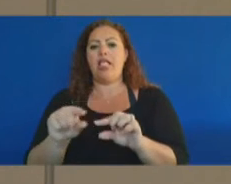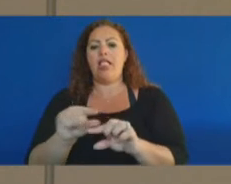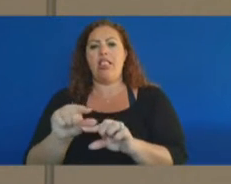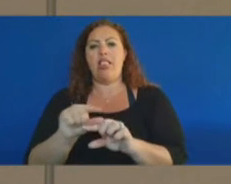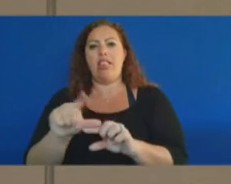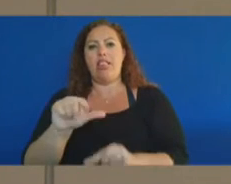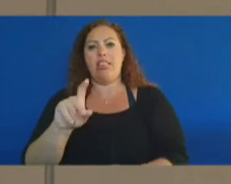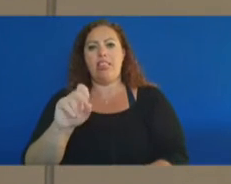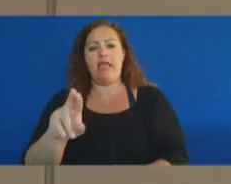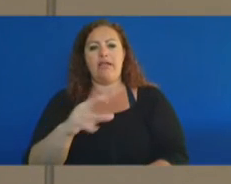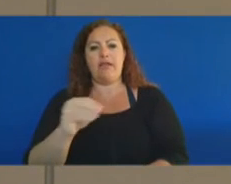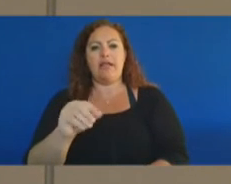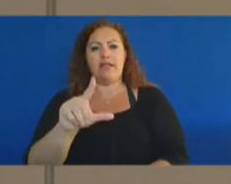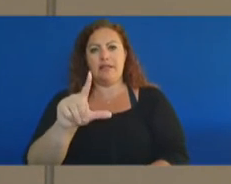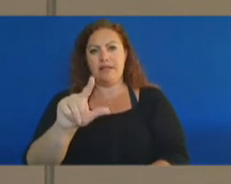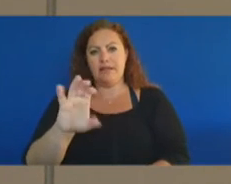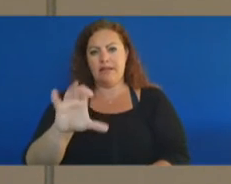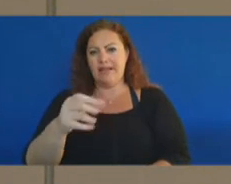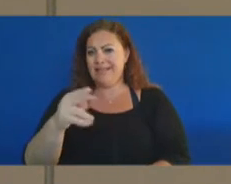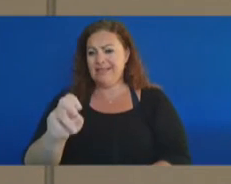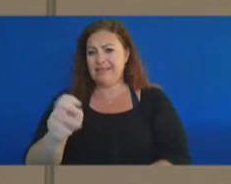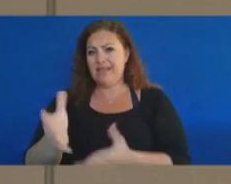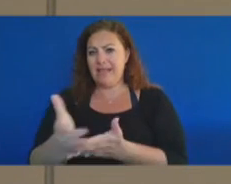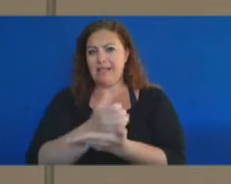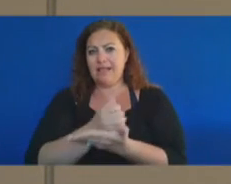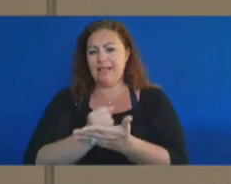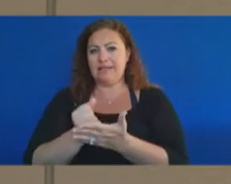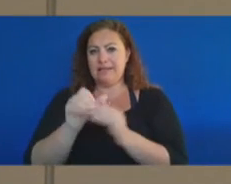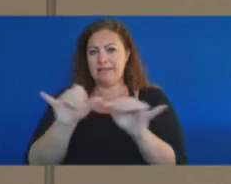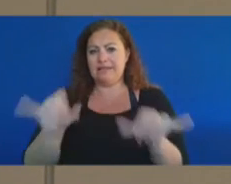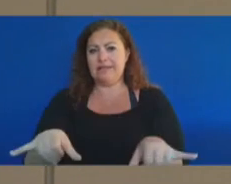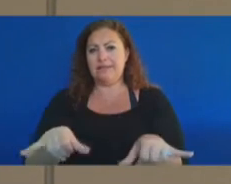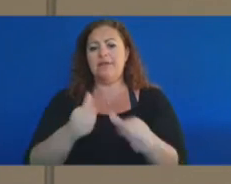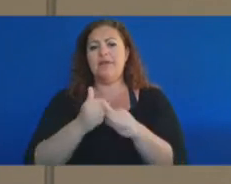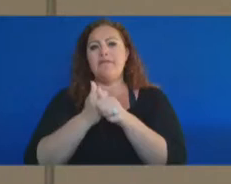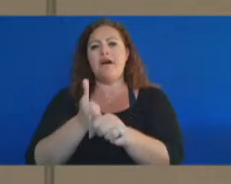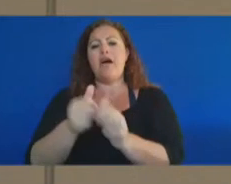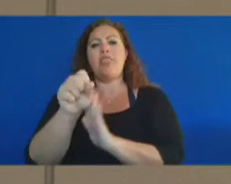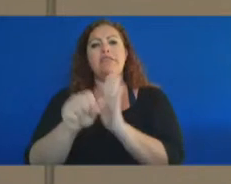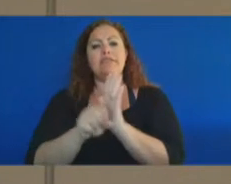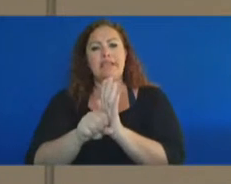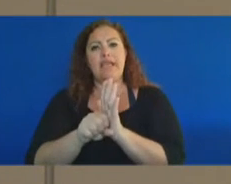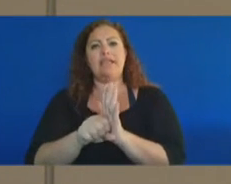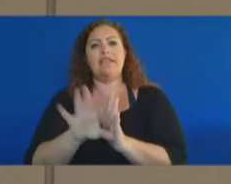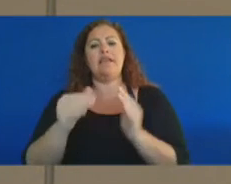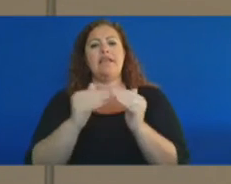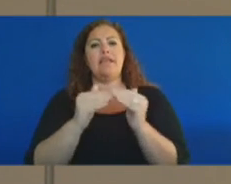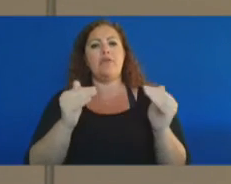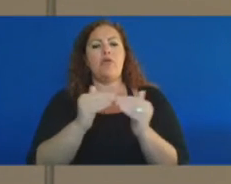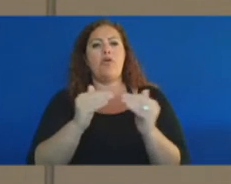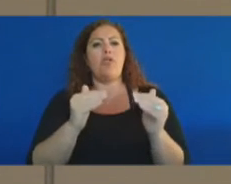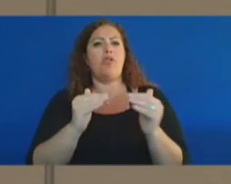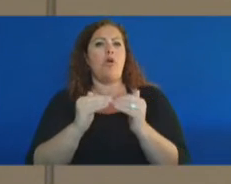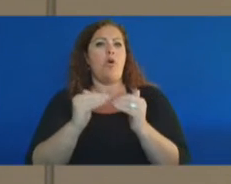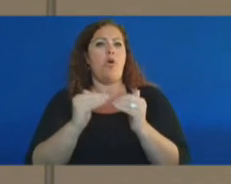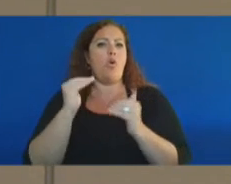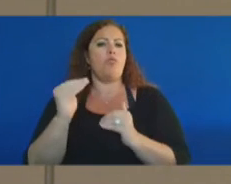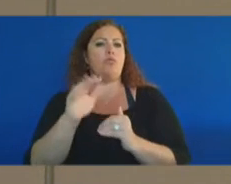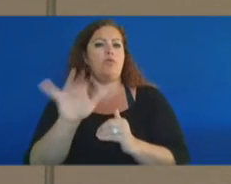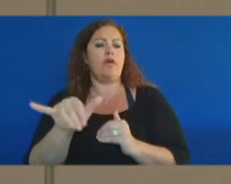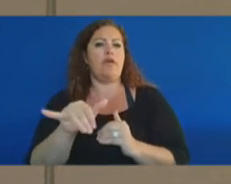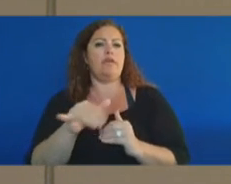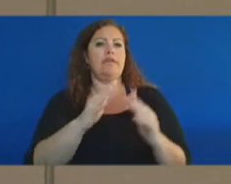leate collection system subject to the state standards that is equal to or exceeds the state criteria for municipal Solid